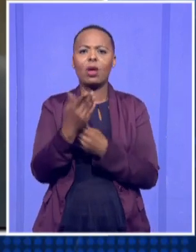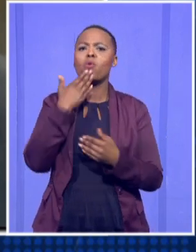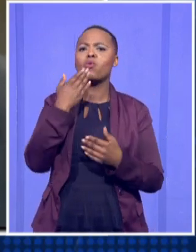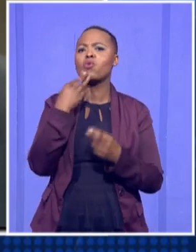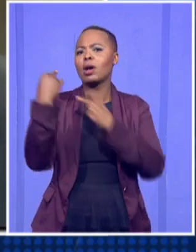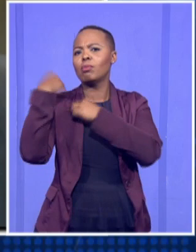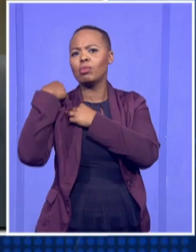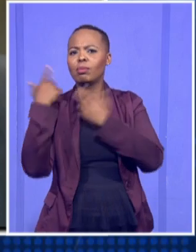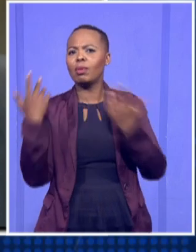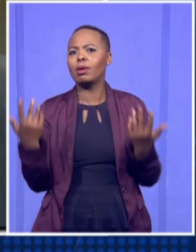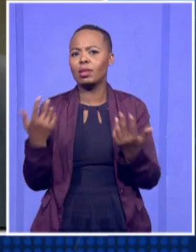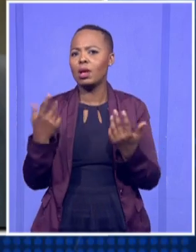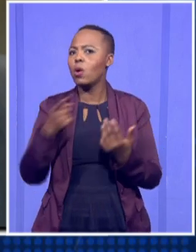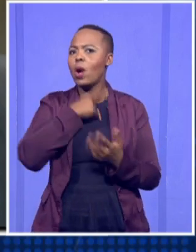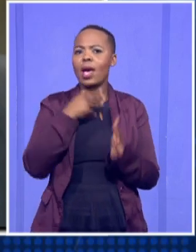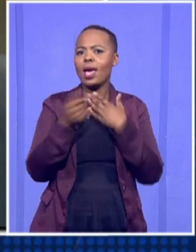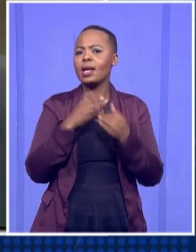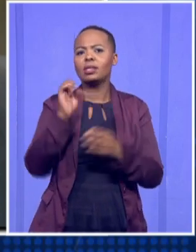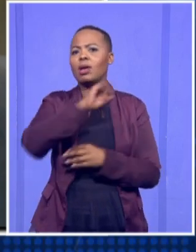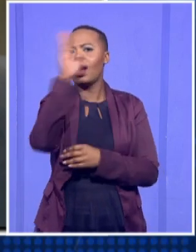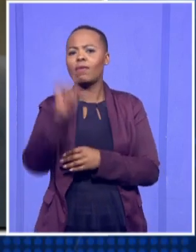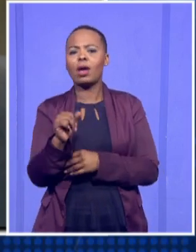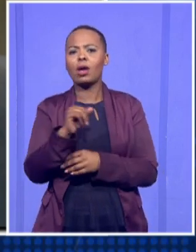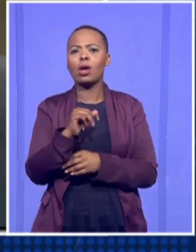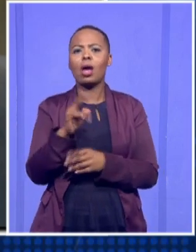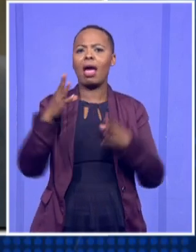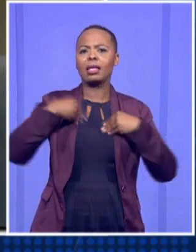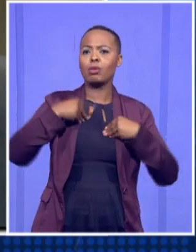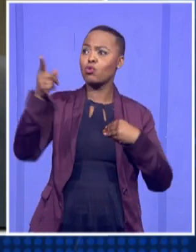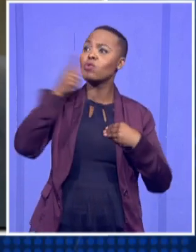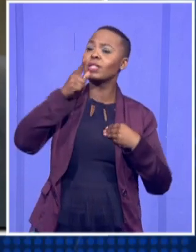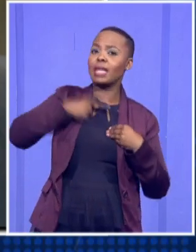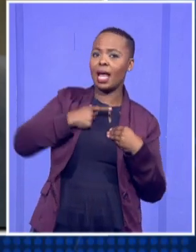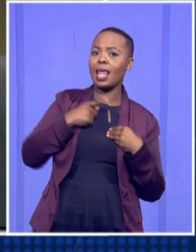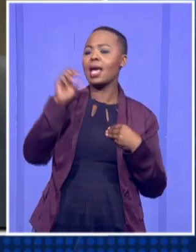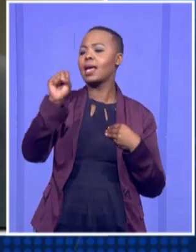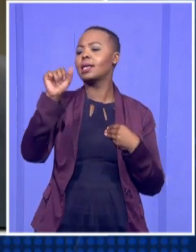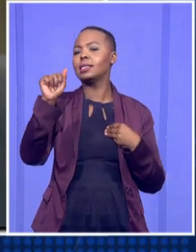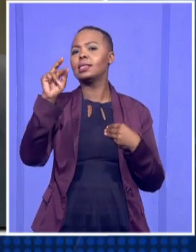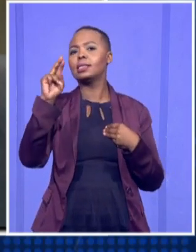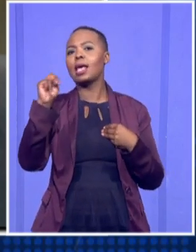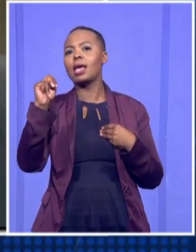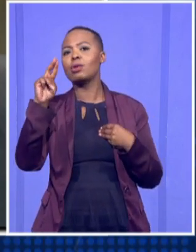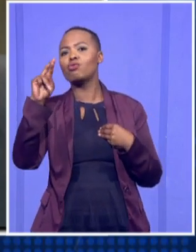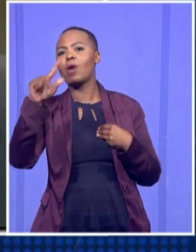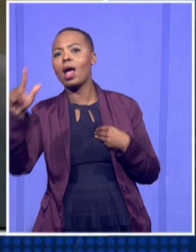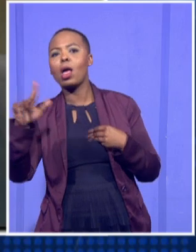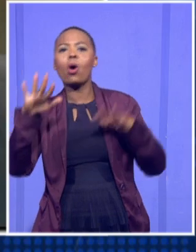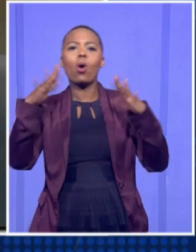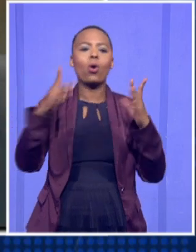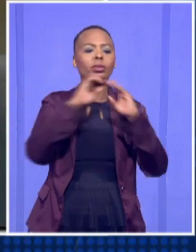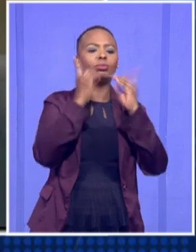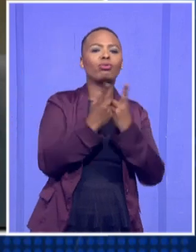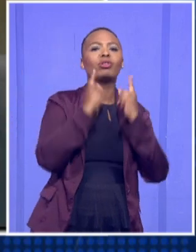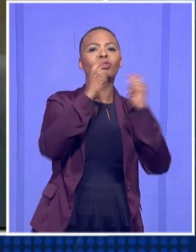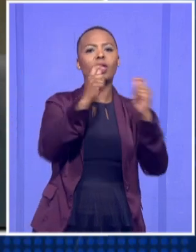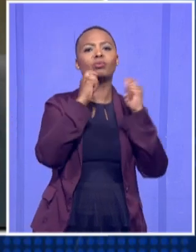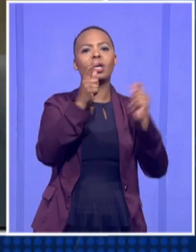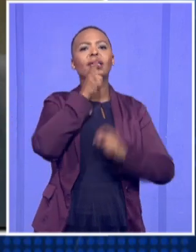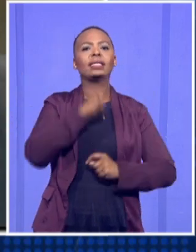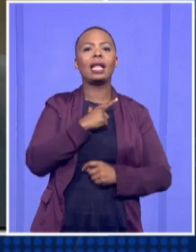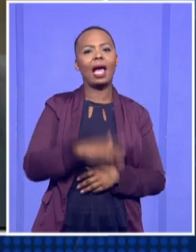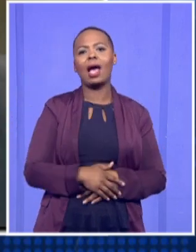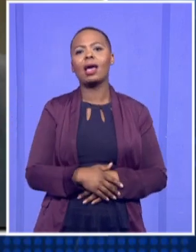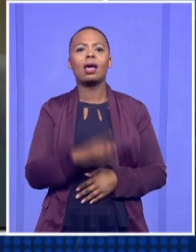South African who can accept at this point you telling me as Sanral or even the Department of Transport that a lack of